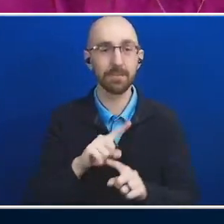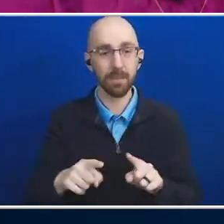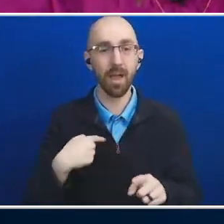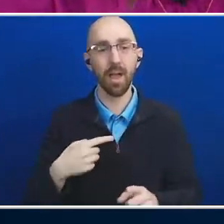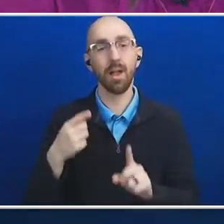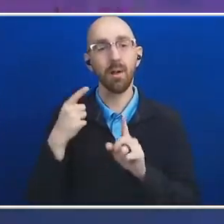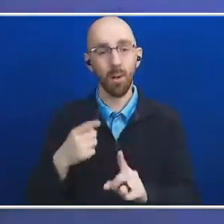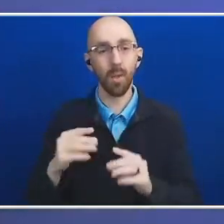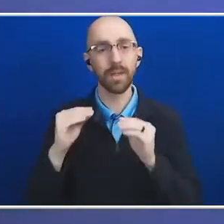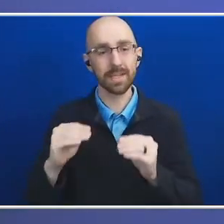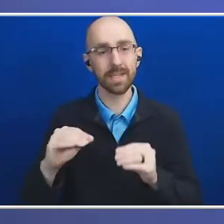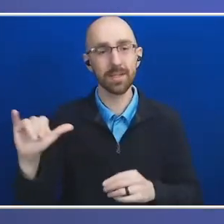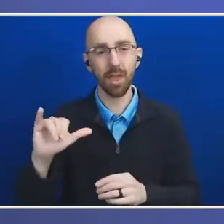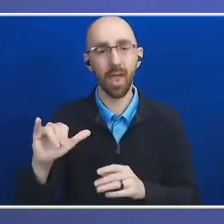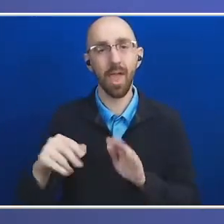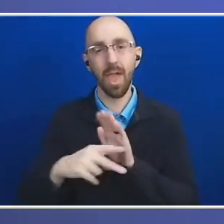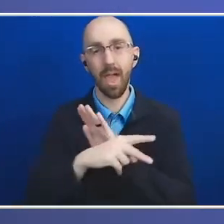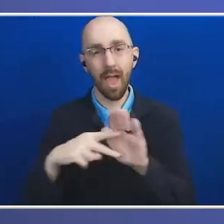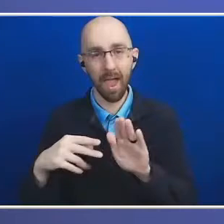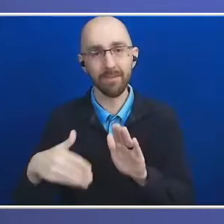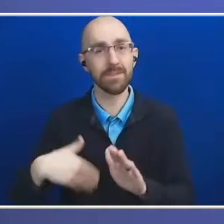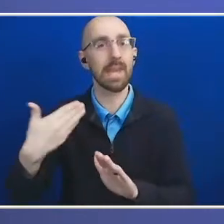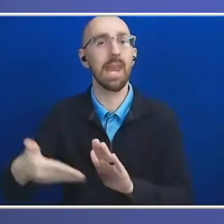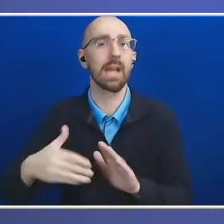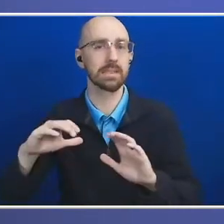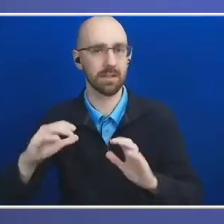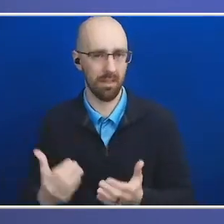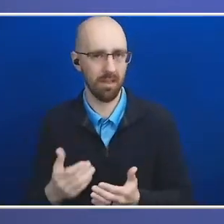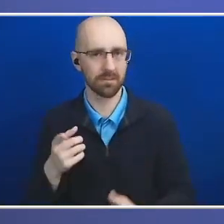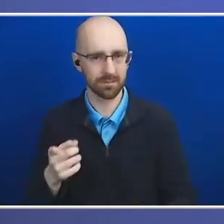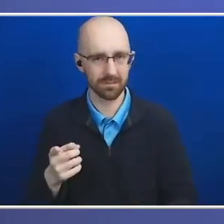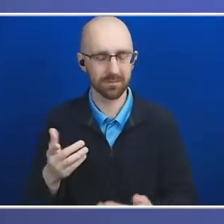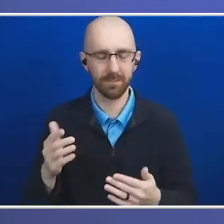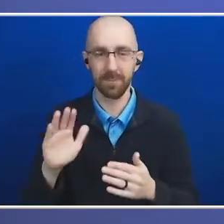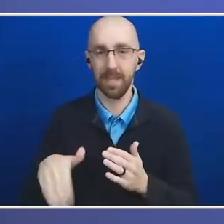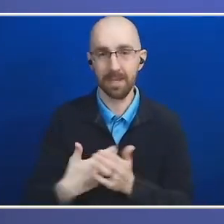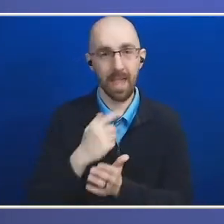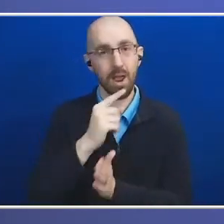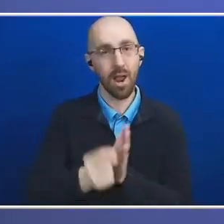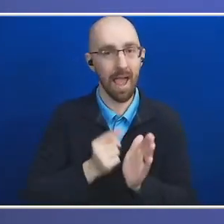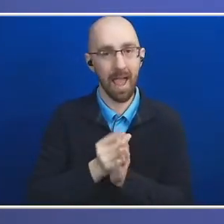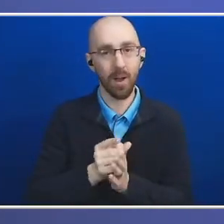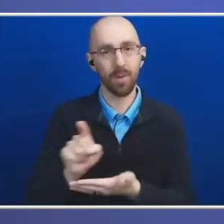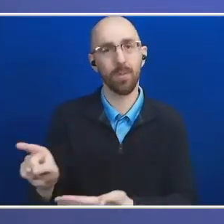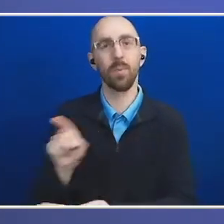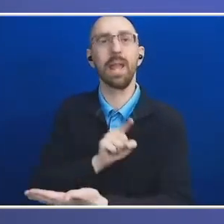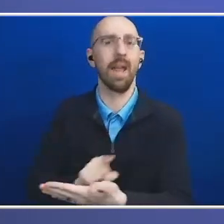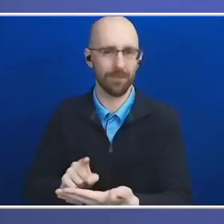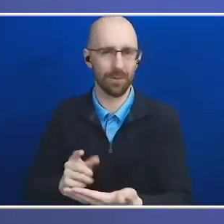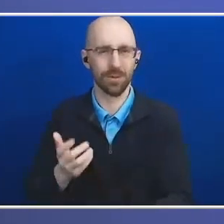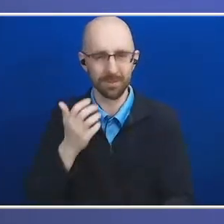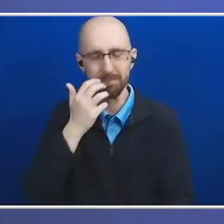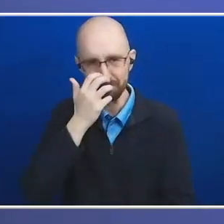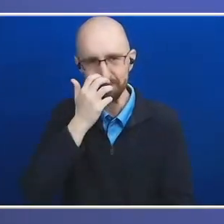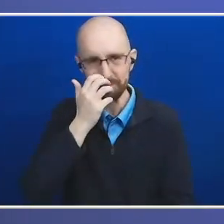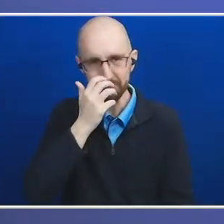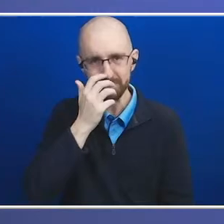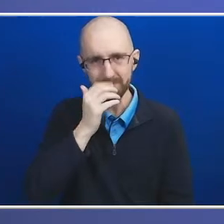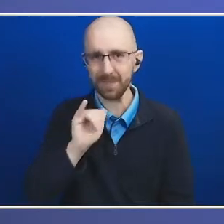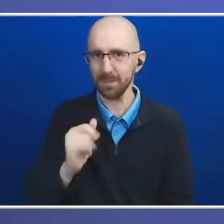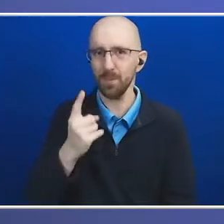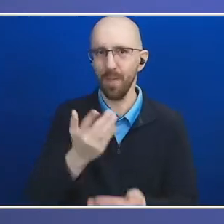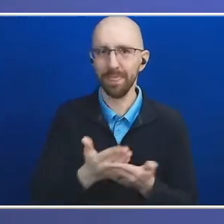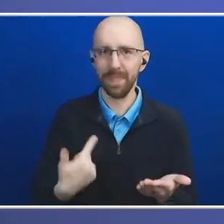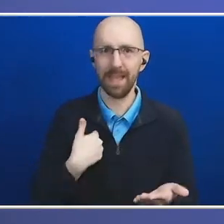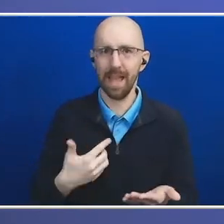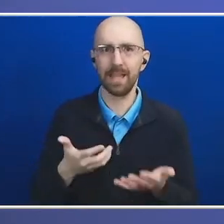half of the next class, and then the entire hour the following week. And so that was one thing that I did not want to give up.